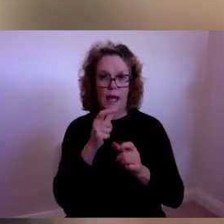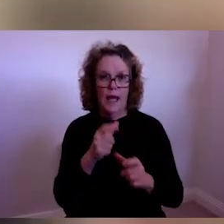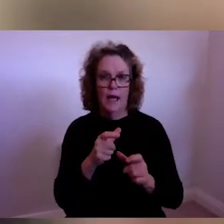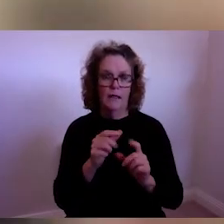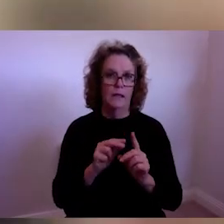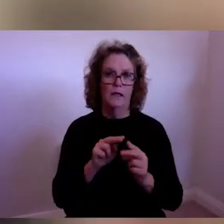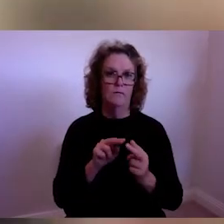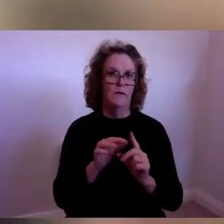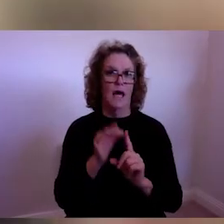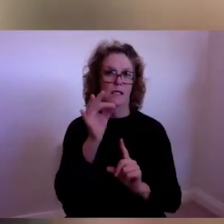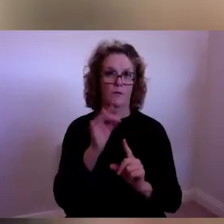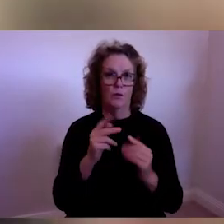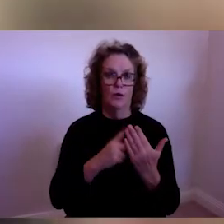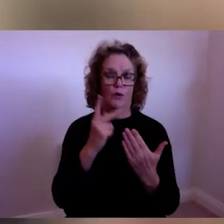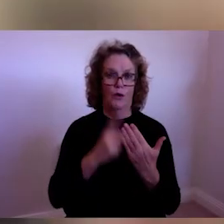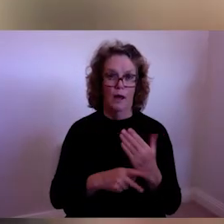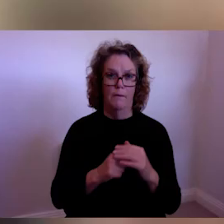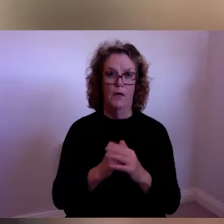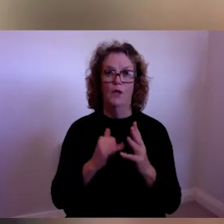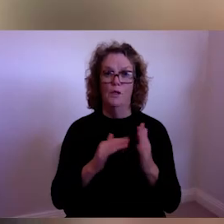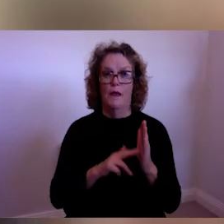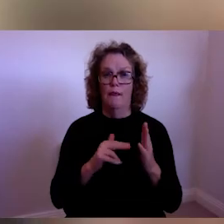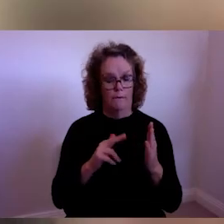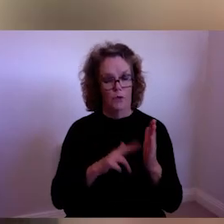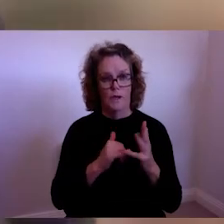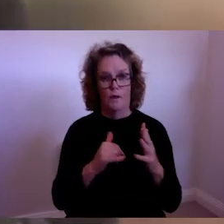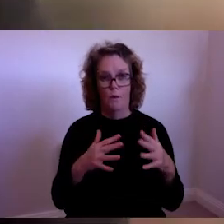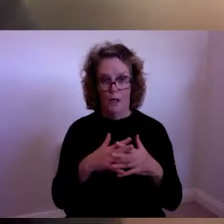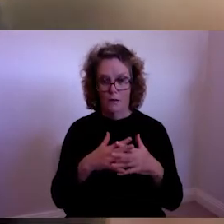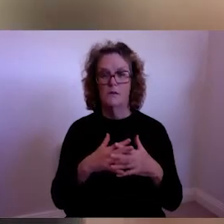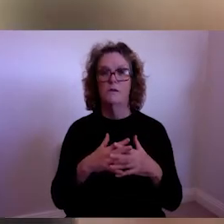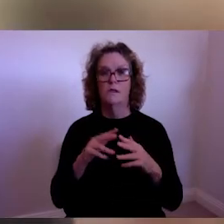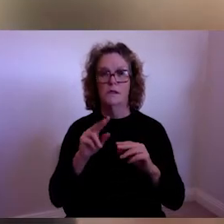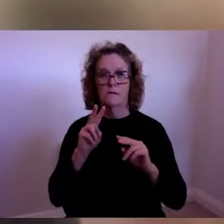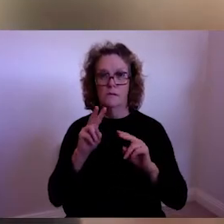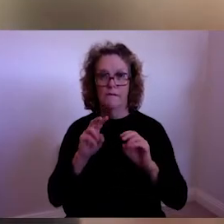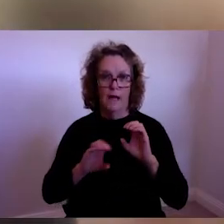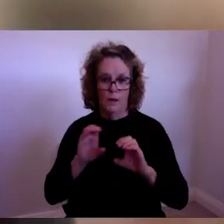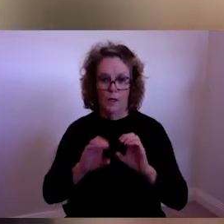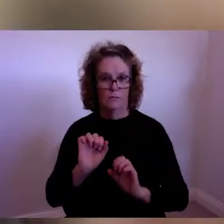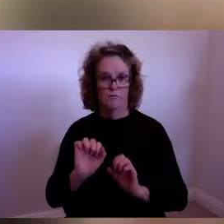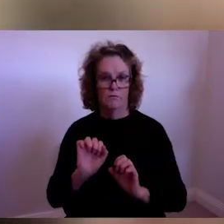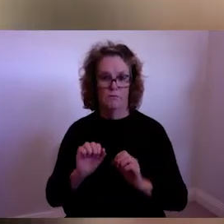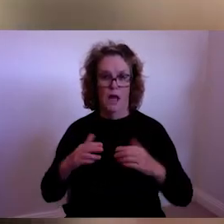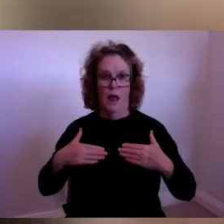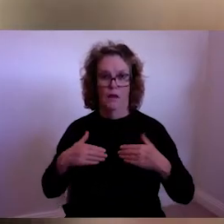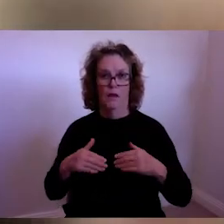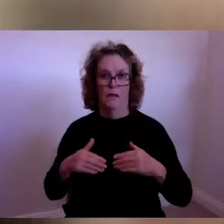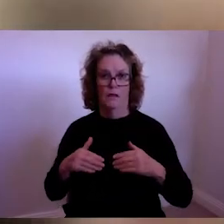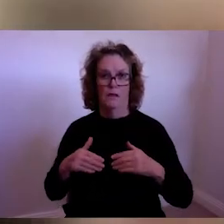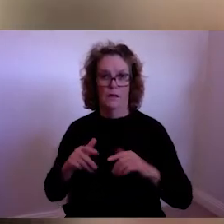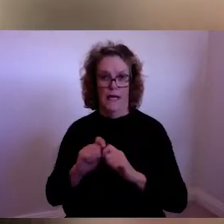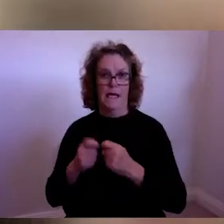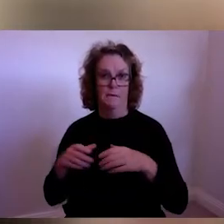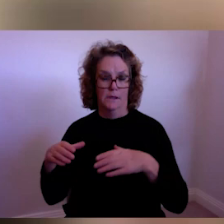is evaluating its specialised intellectual disability health teams. And we have to be aware of what all the programs